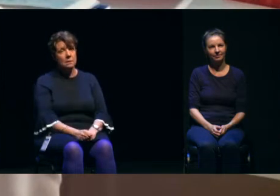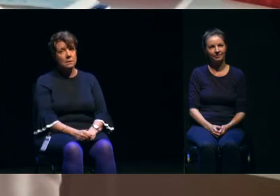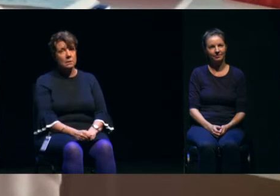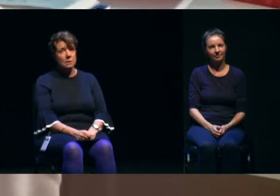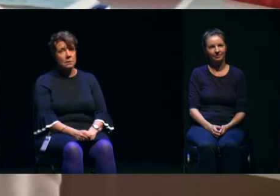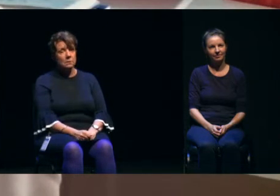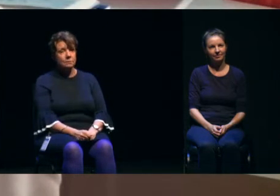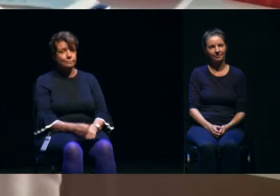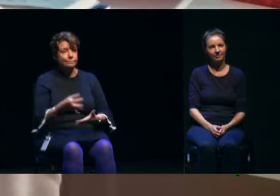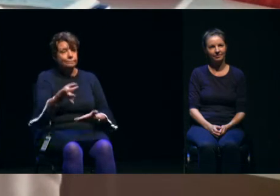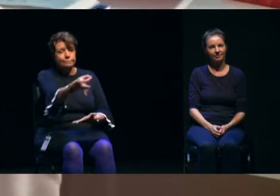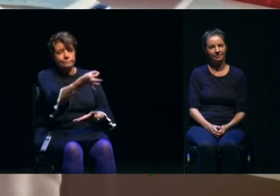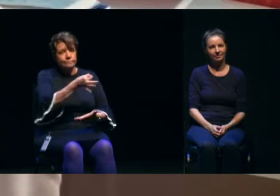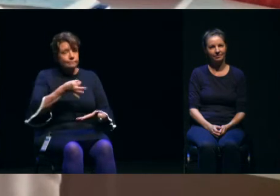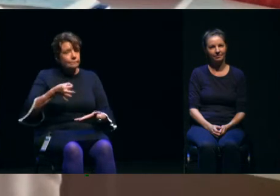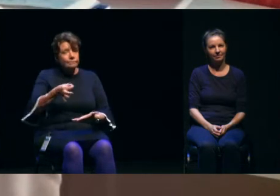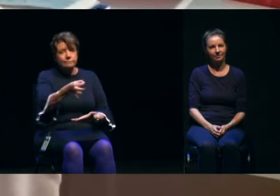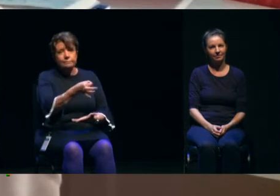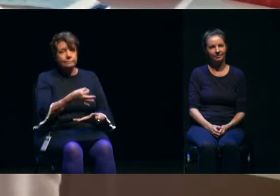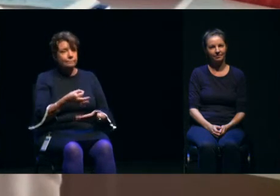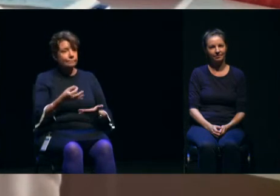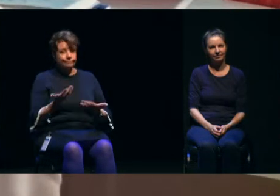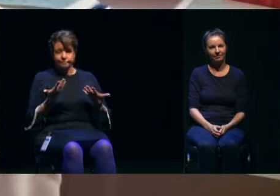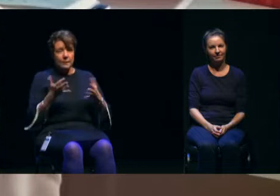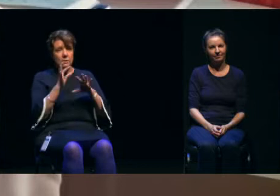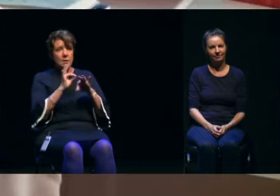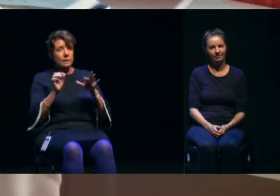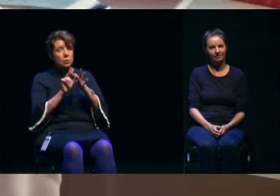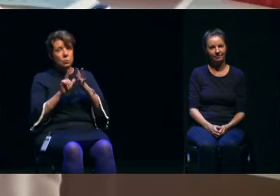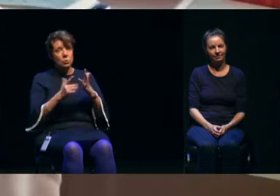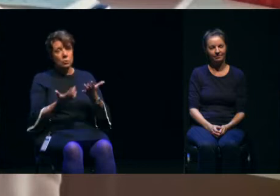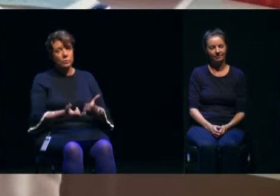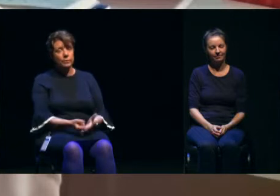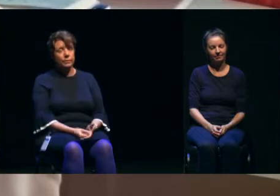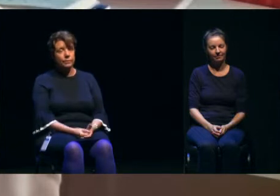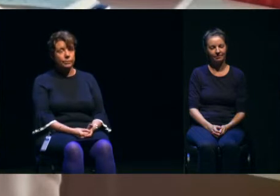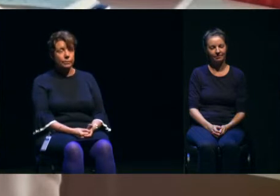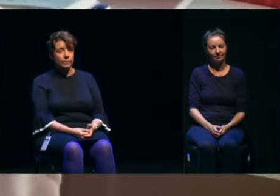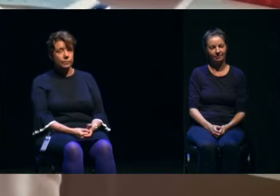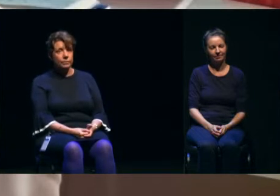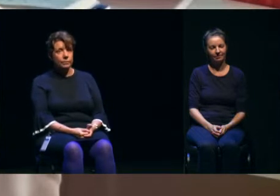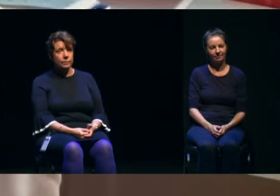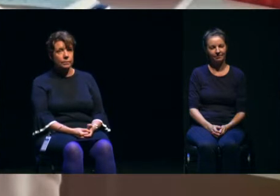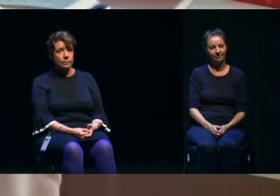there was this void. There was nothing to do. And